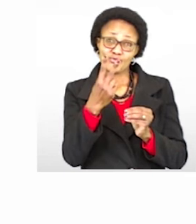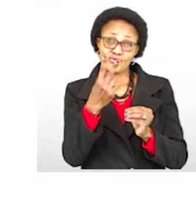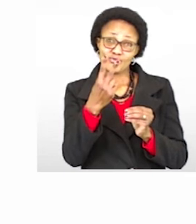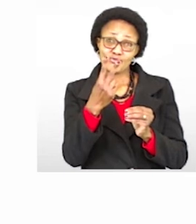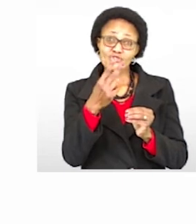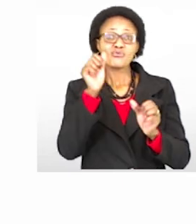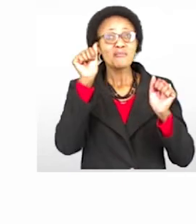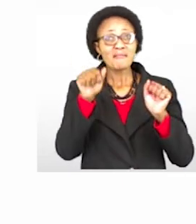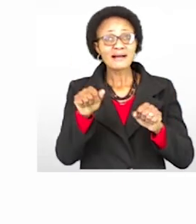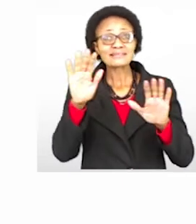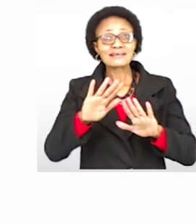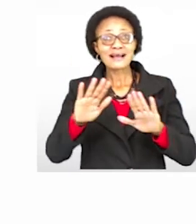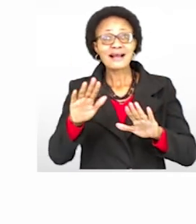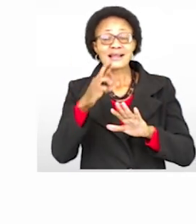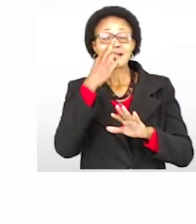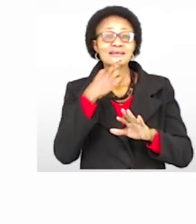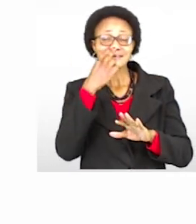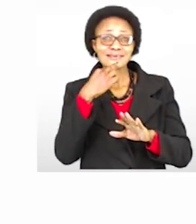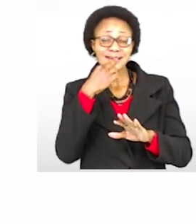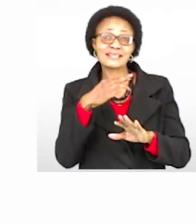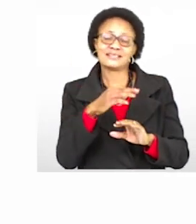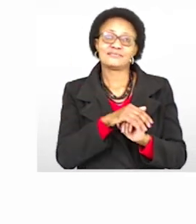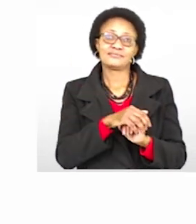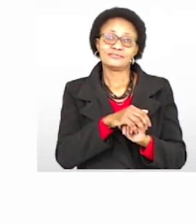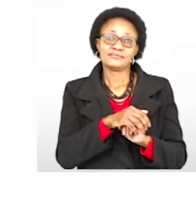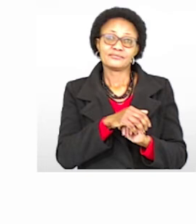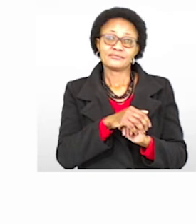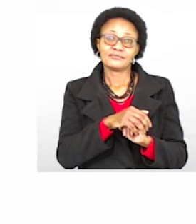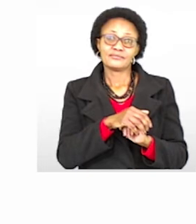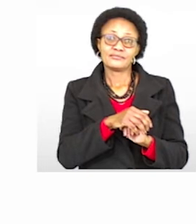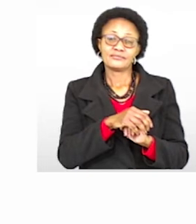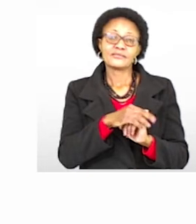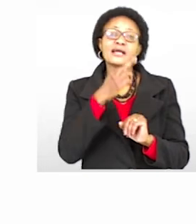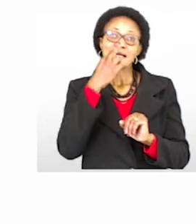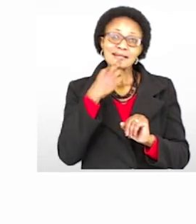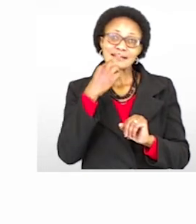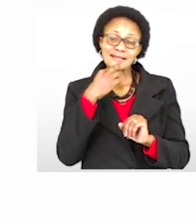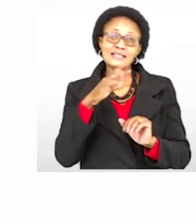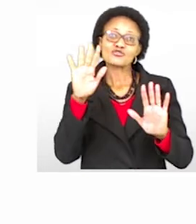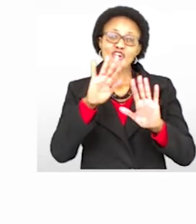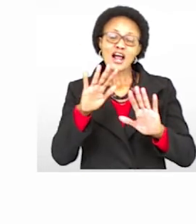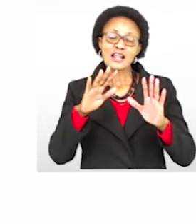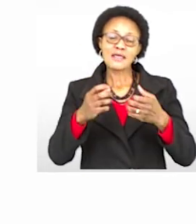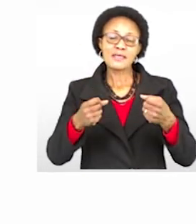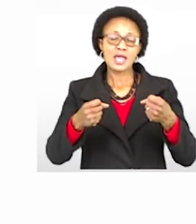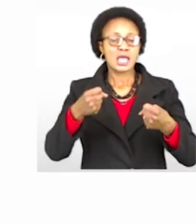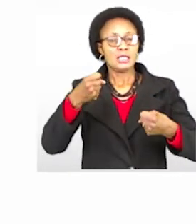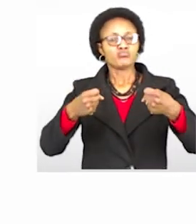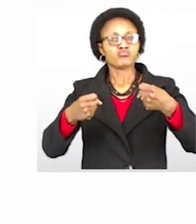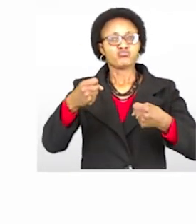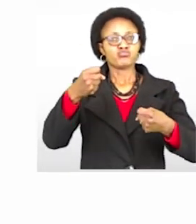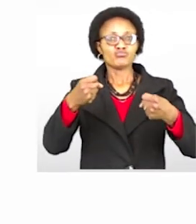every town has a fire station as well, and they use the color red to make sure that everybody can see